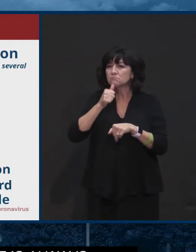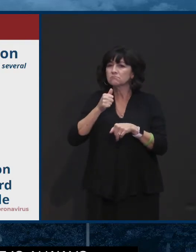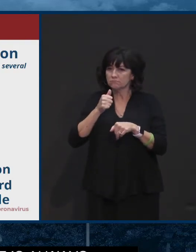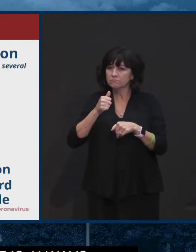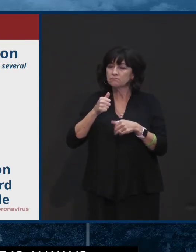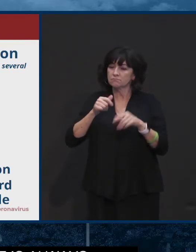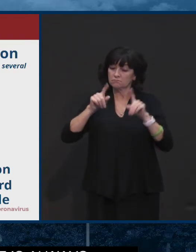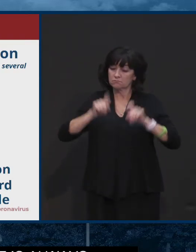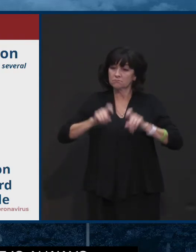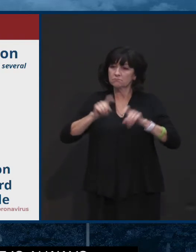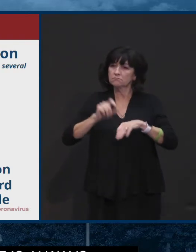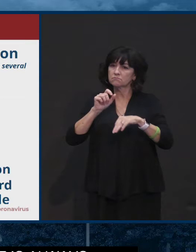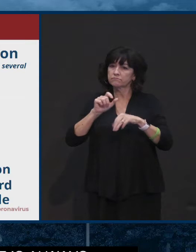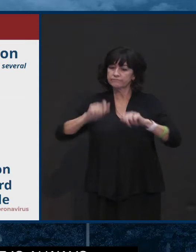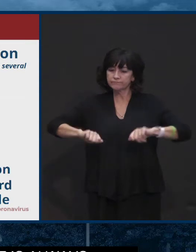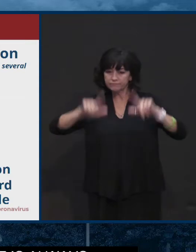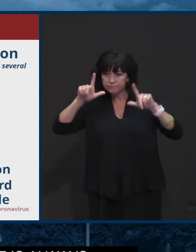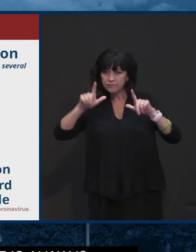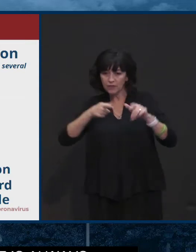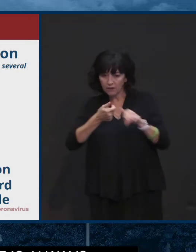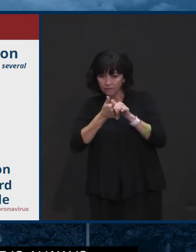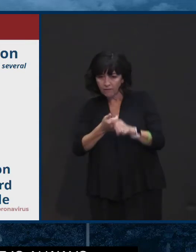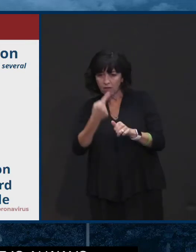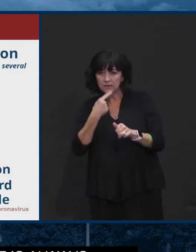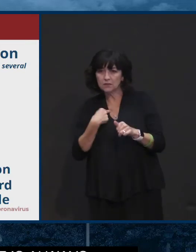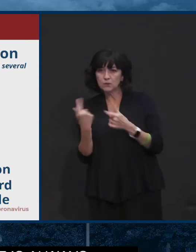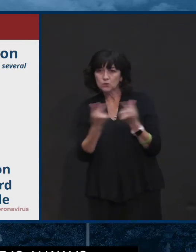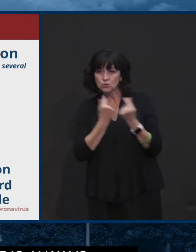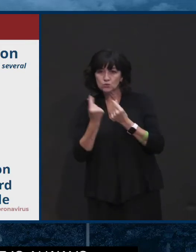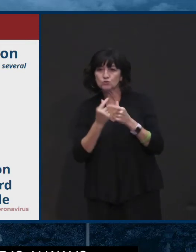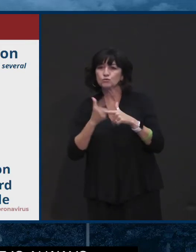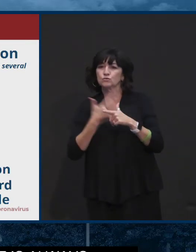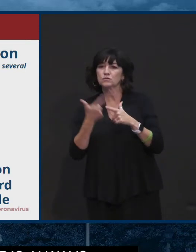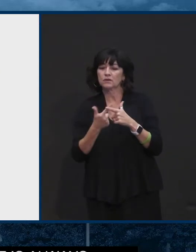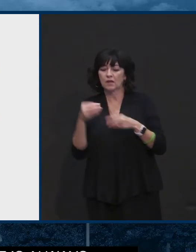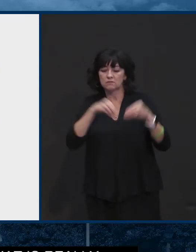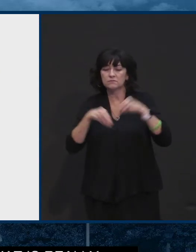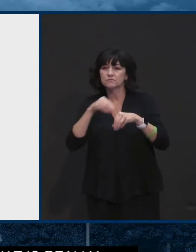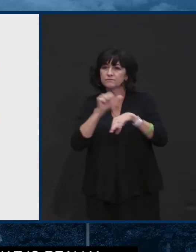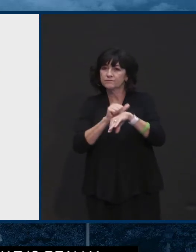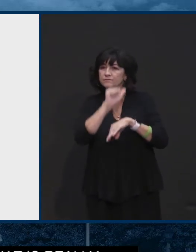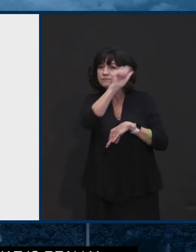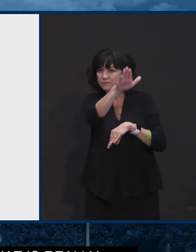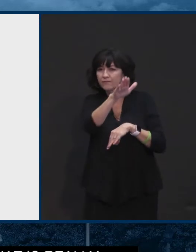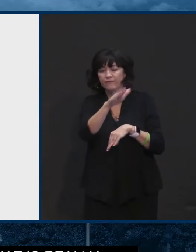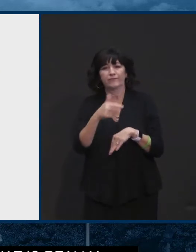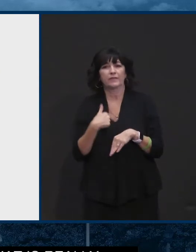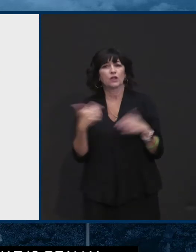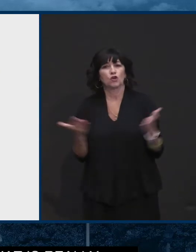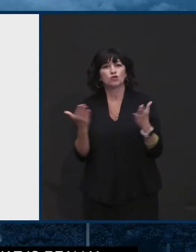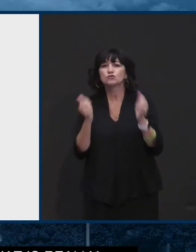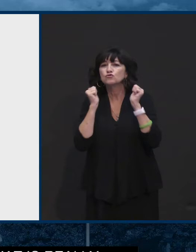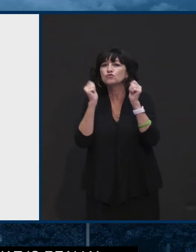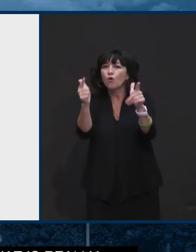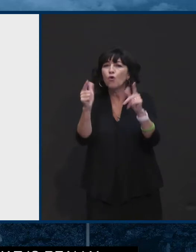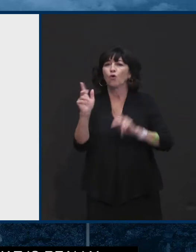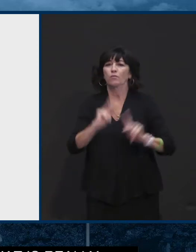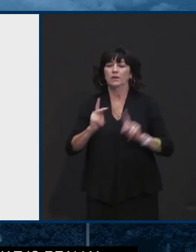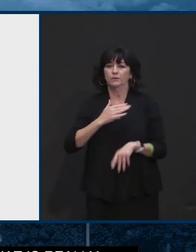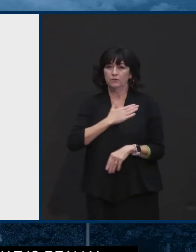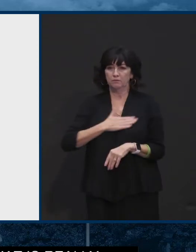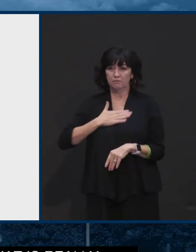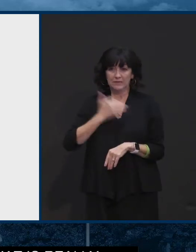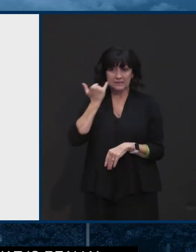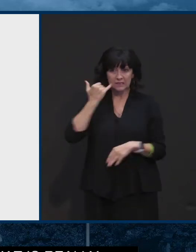urge people all across Delaware, but especially in these areas, to please go get a COVID-19 test. And so when we